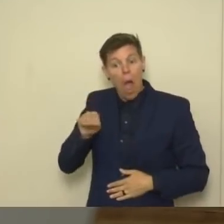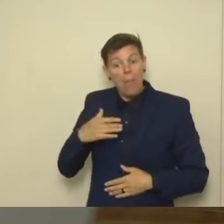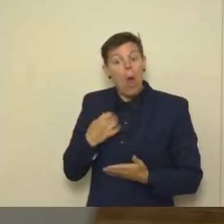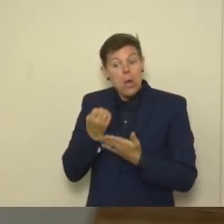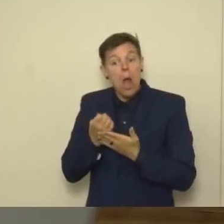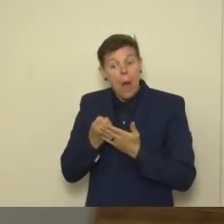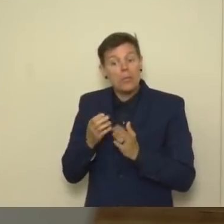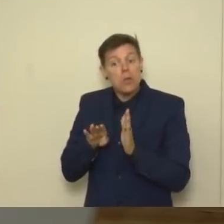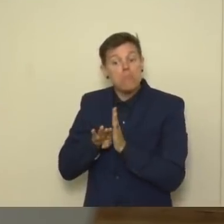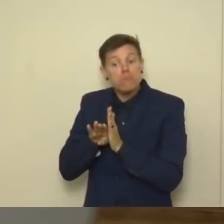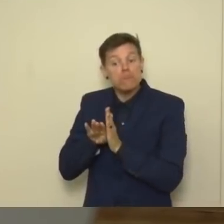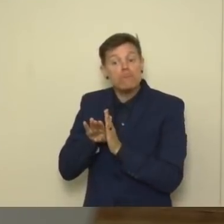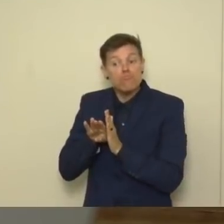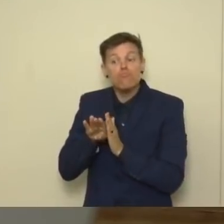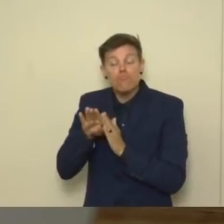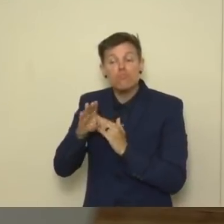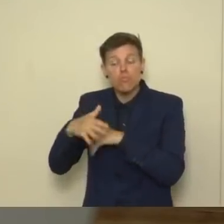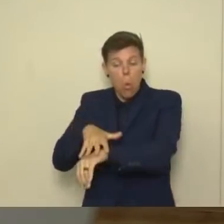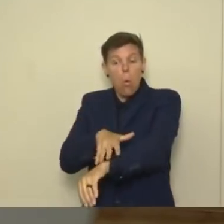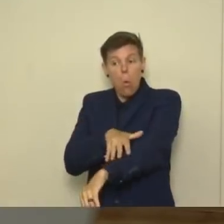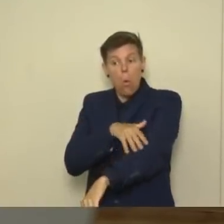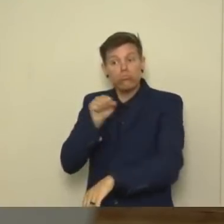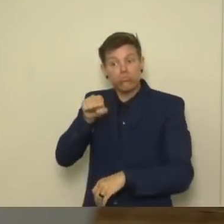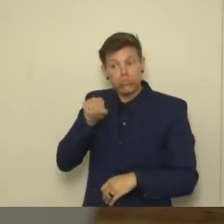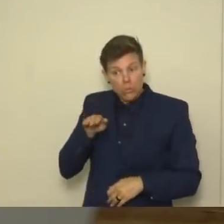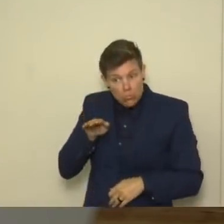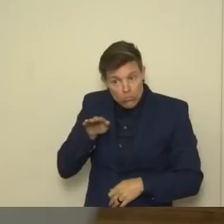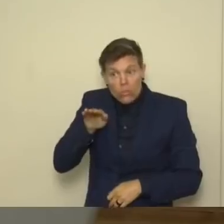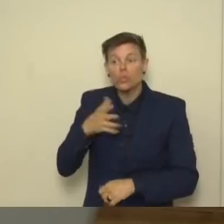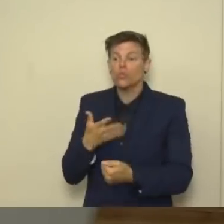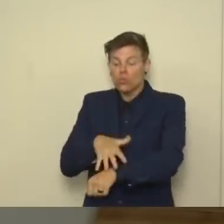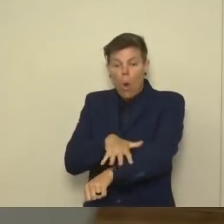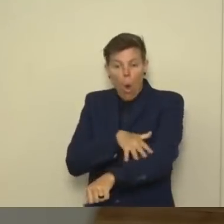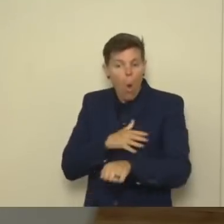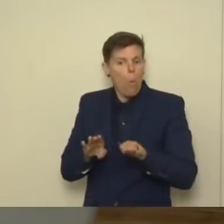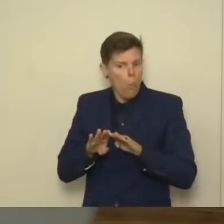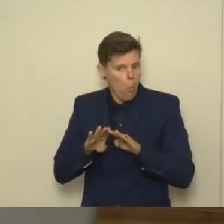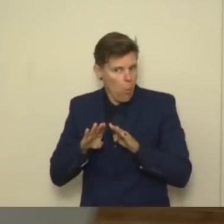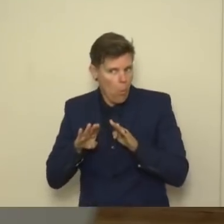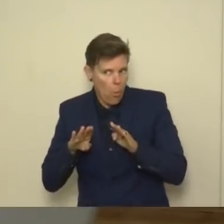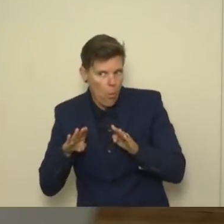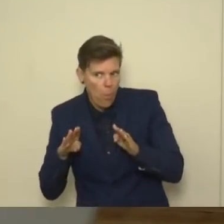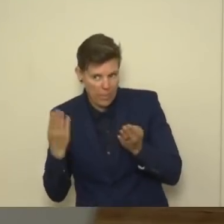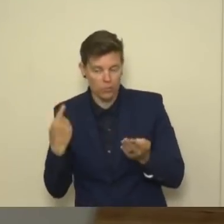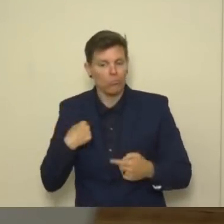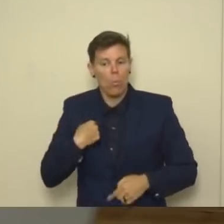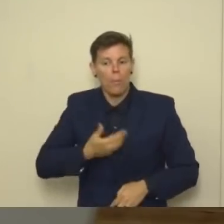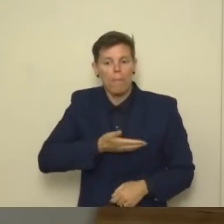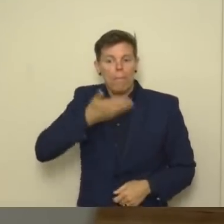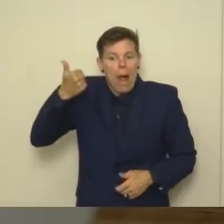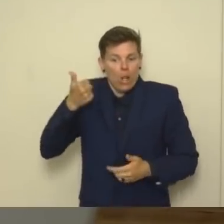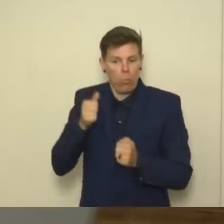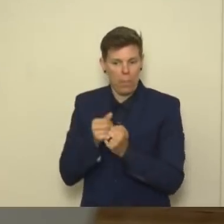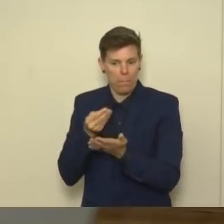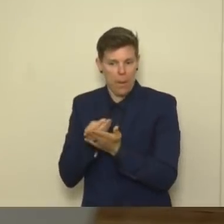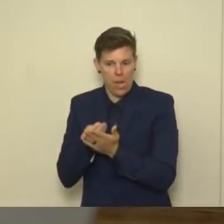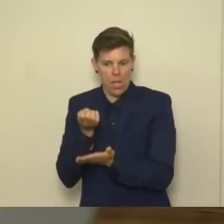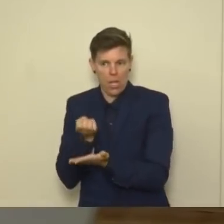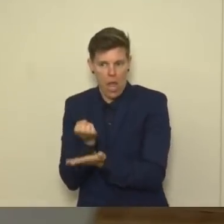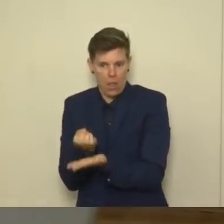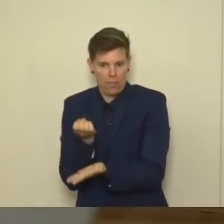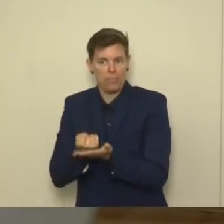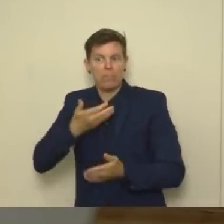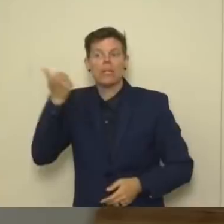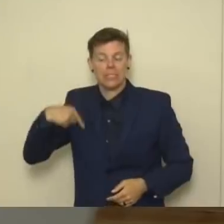economy and get people back to work unless we wear our masks, unless we socially distance, unless we do all those things to crush the spread. But that